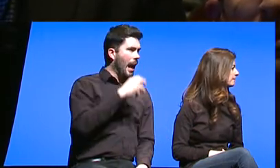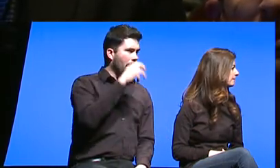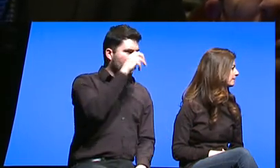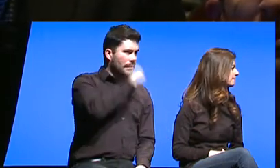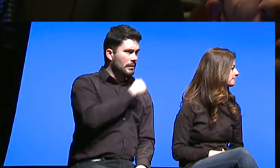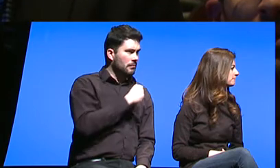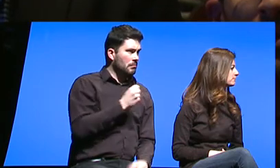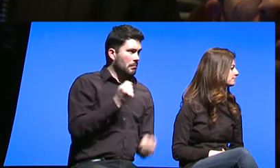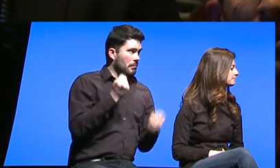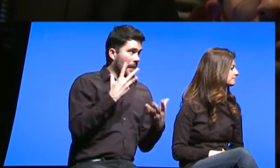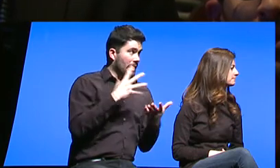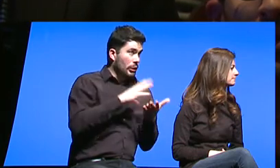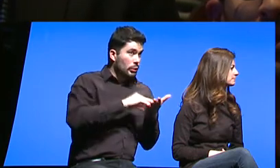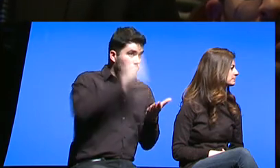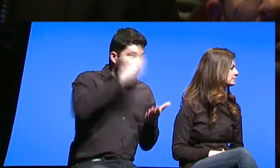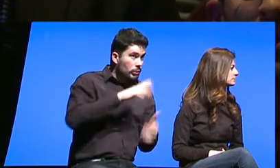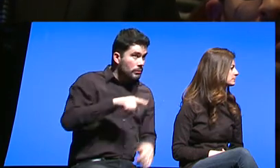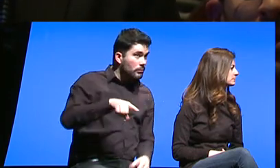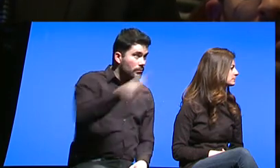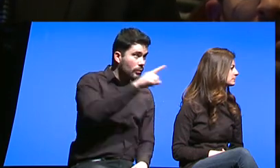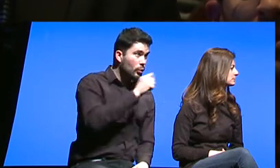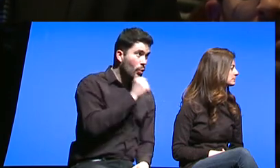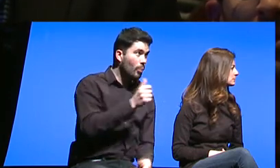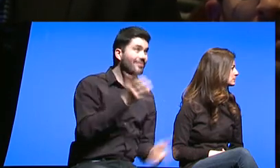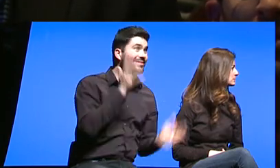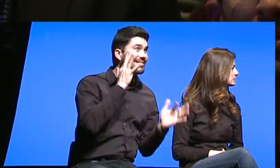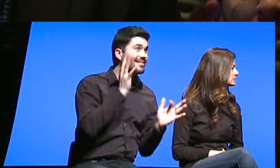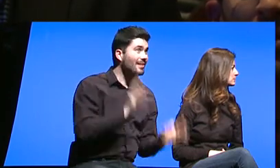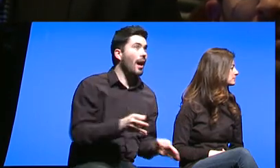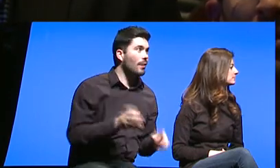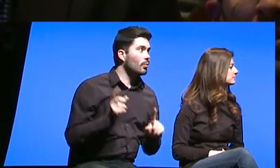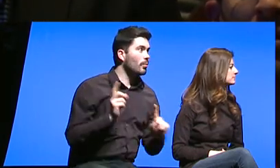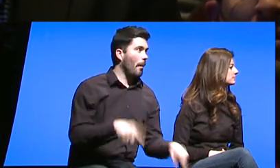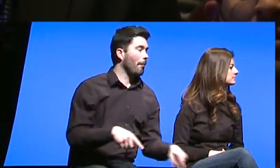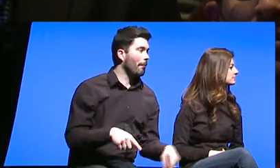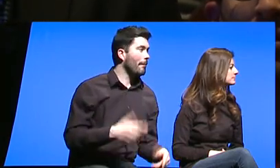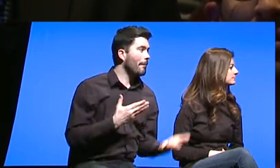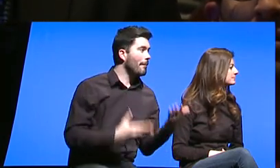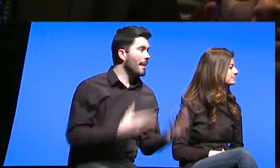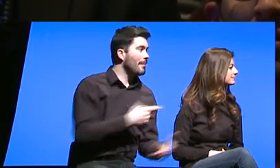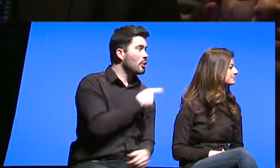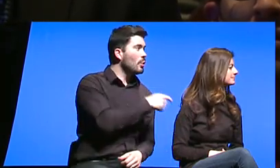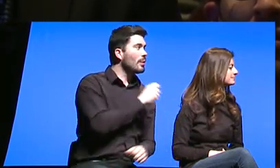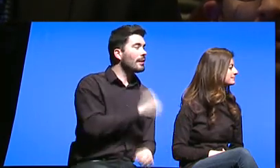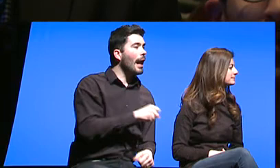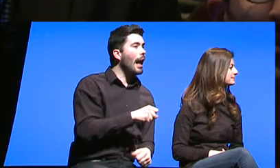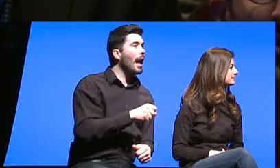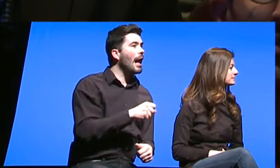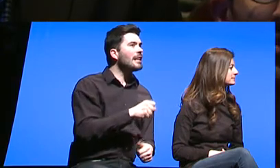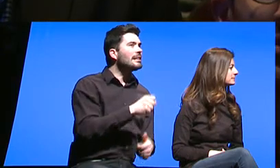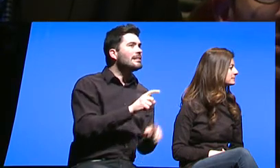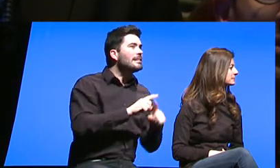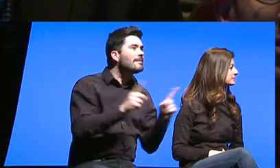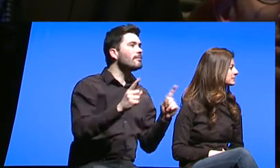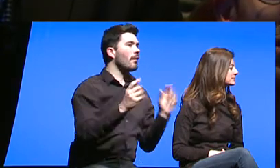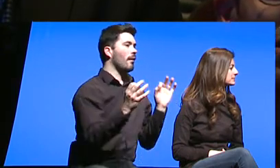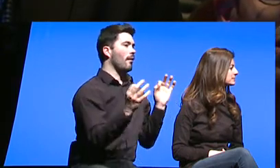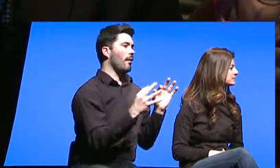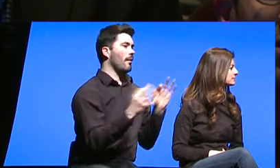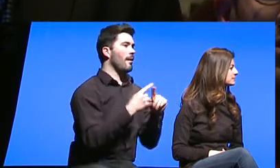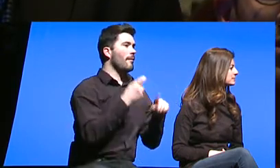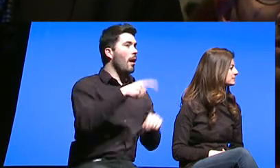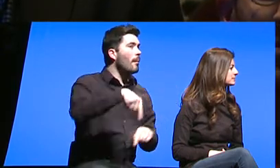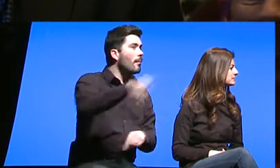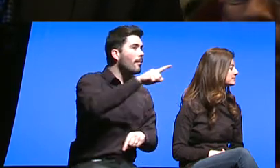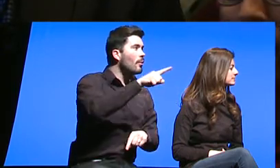students don't necessarily choose that activity. And perhaps you get some feedback from that type of audience that's different